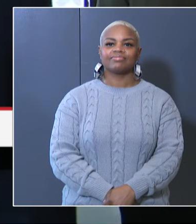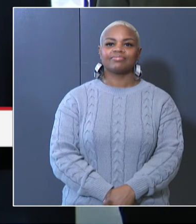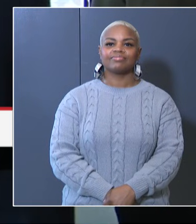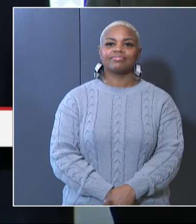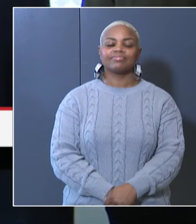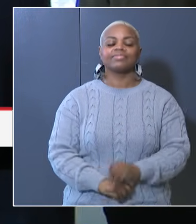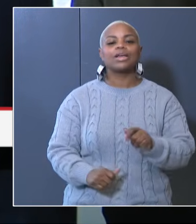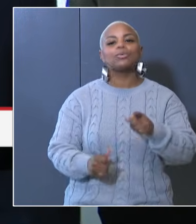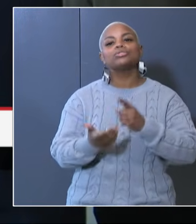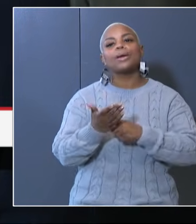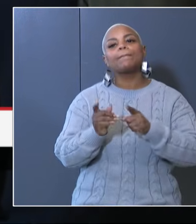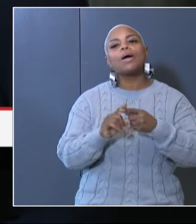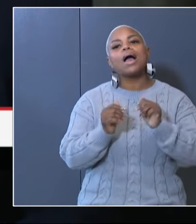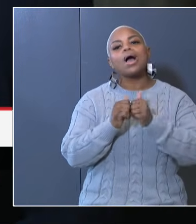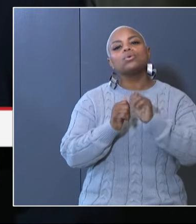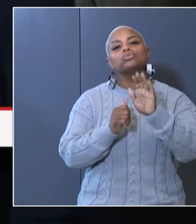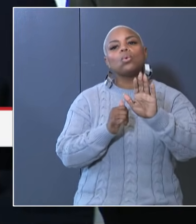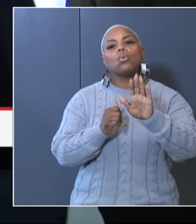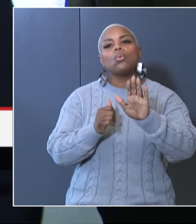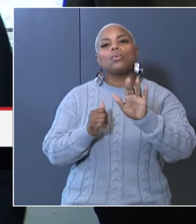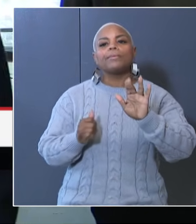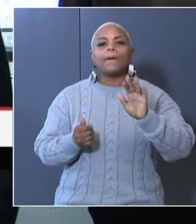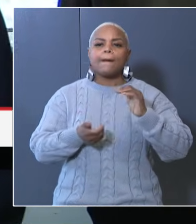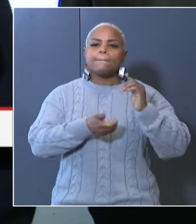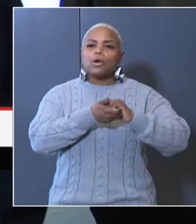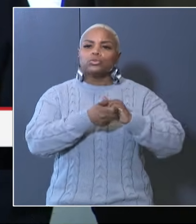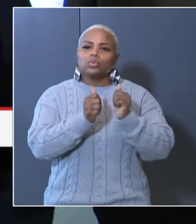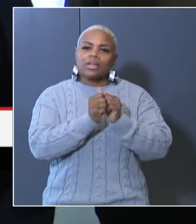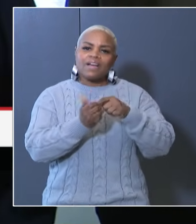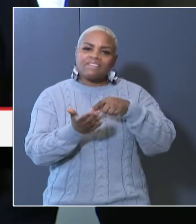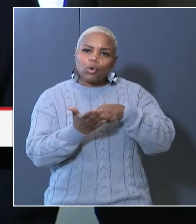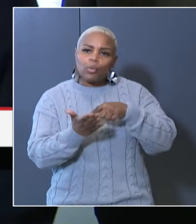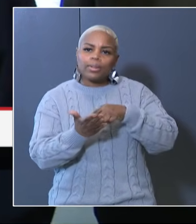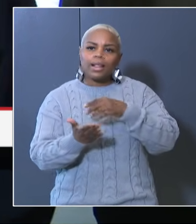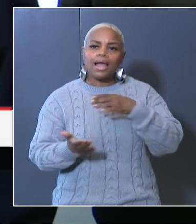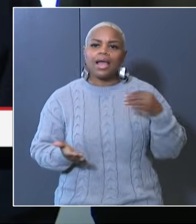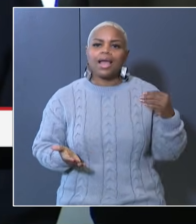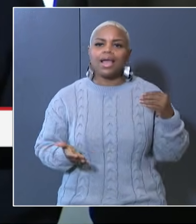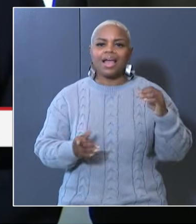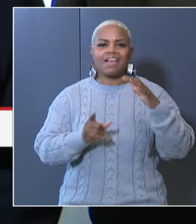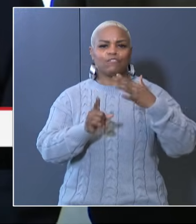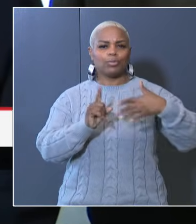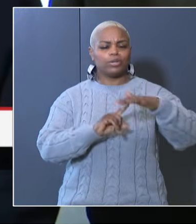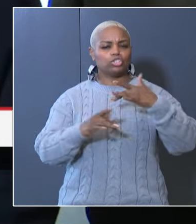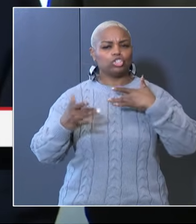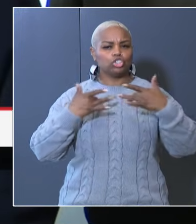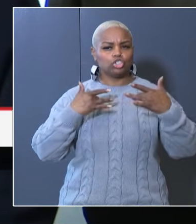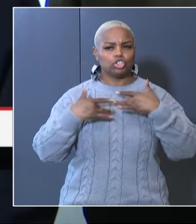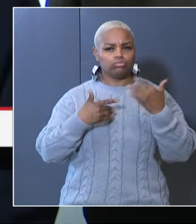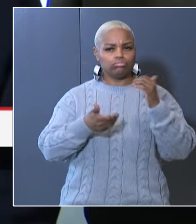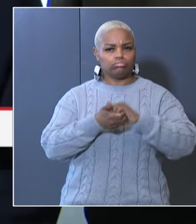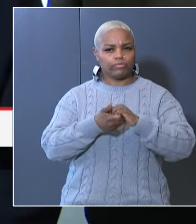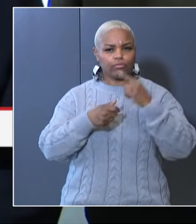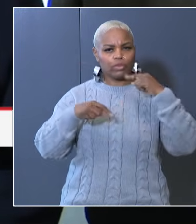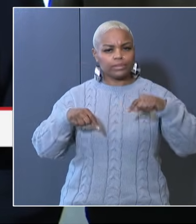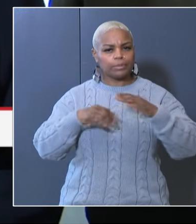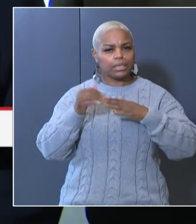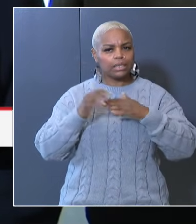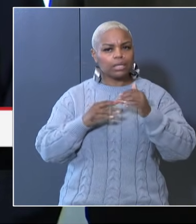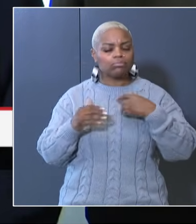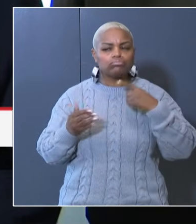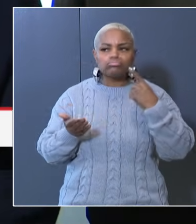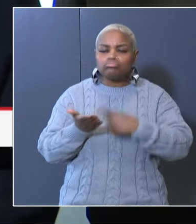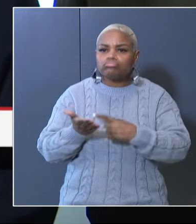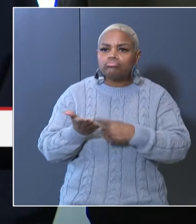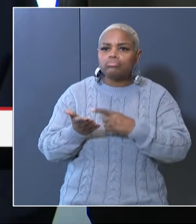something that we'll see replicated or is already being replicated in other properties. Well, it has long been our theory